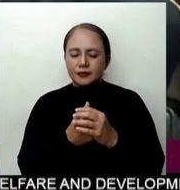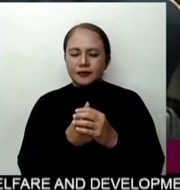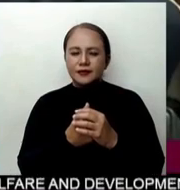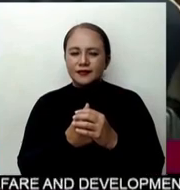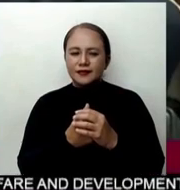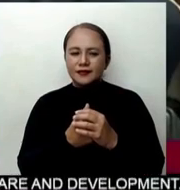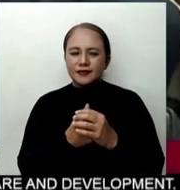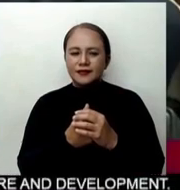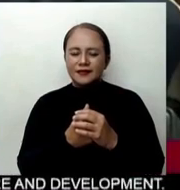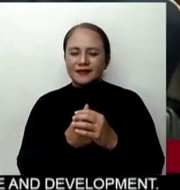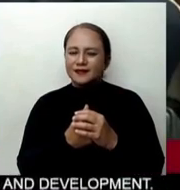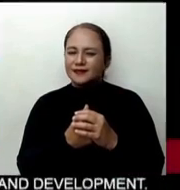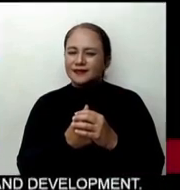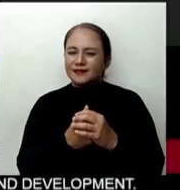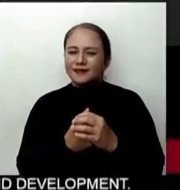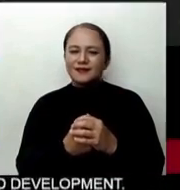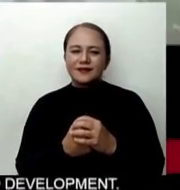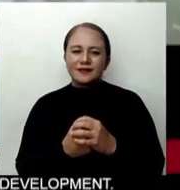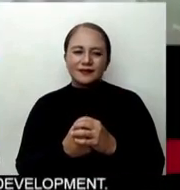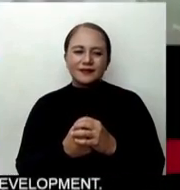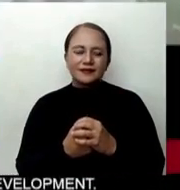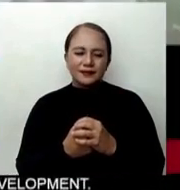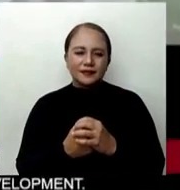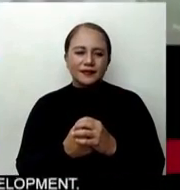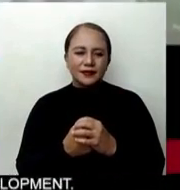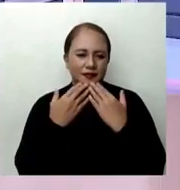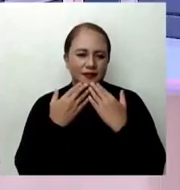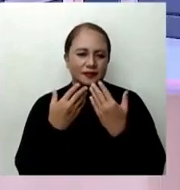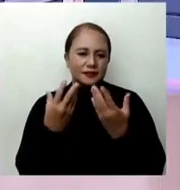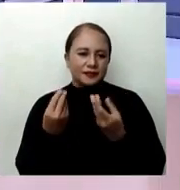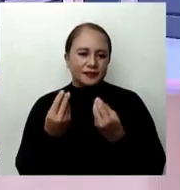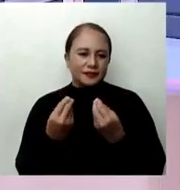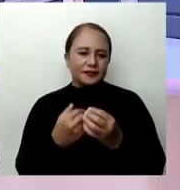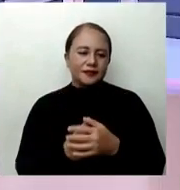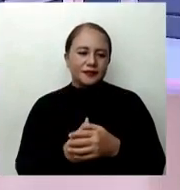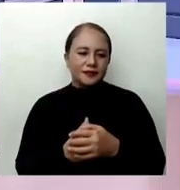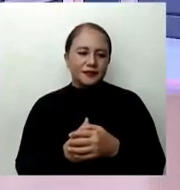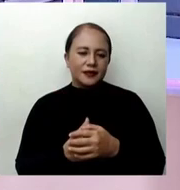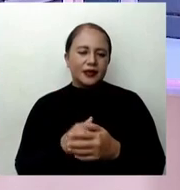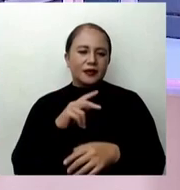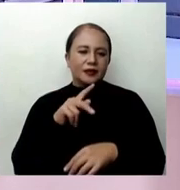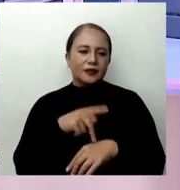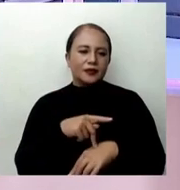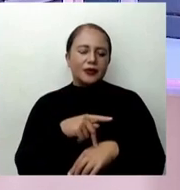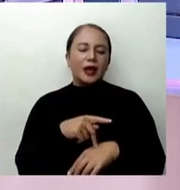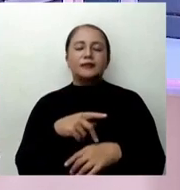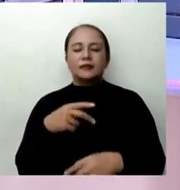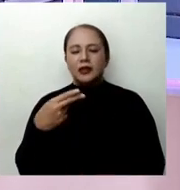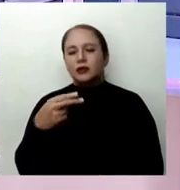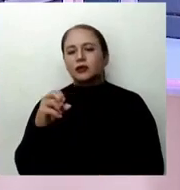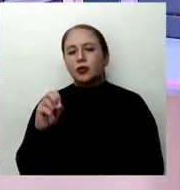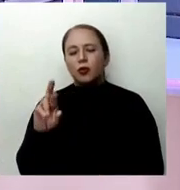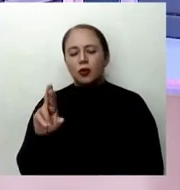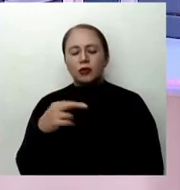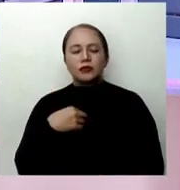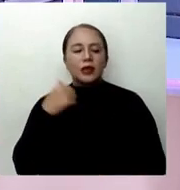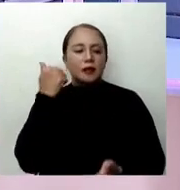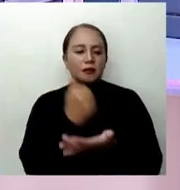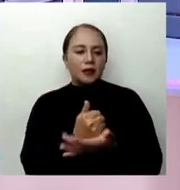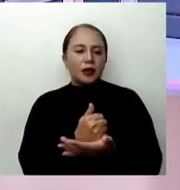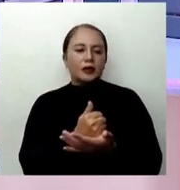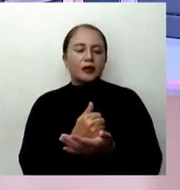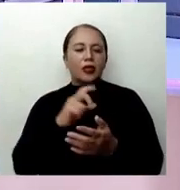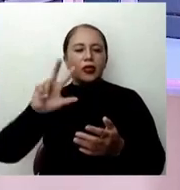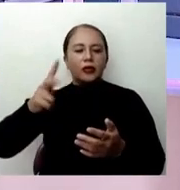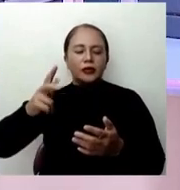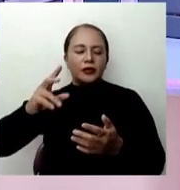Sandy. All right. Thank you so much for the update, Ara. The Philippine House of Representatives approves on third and final reading